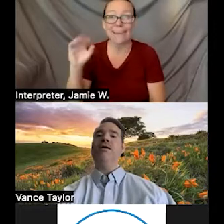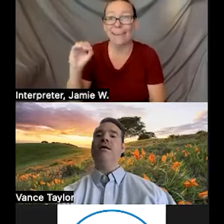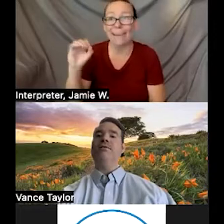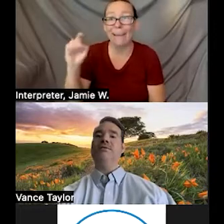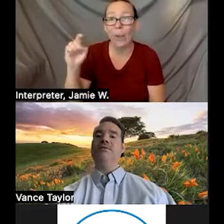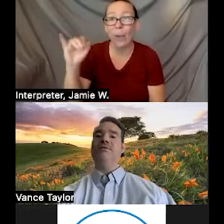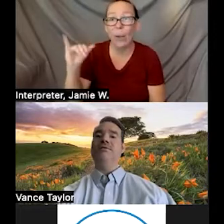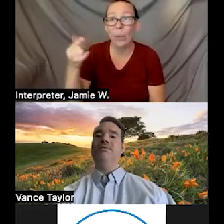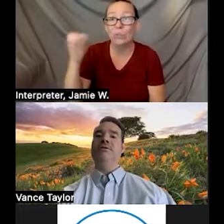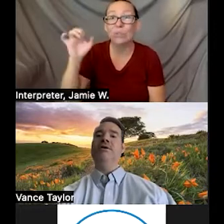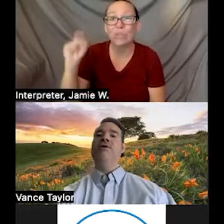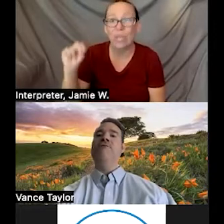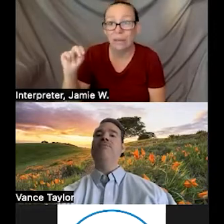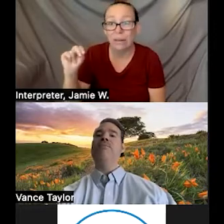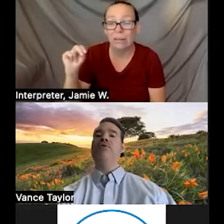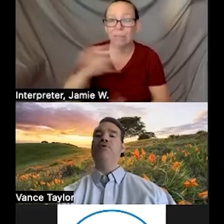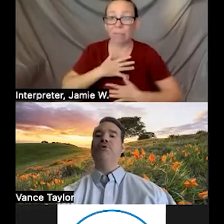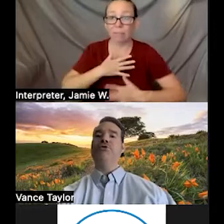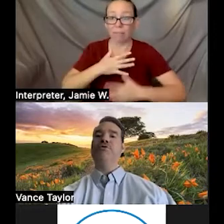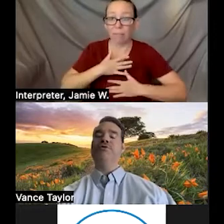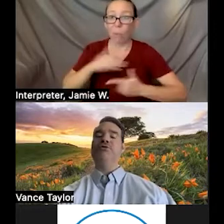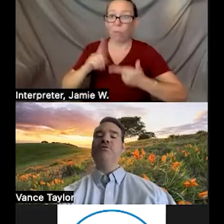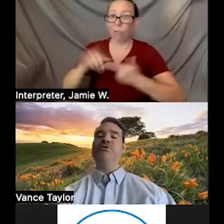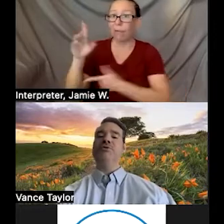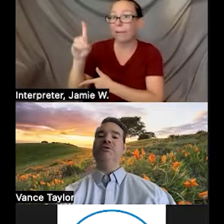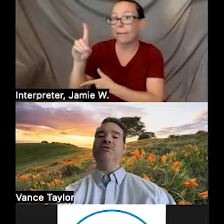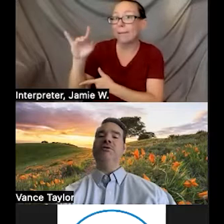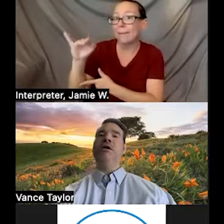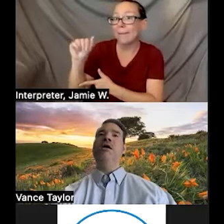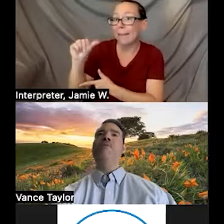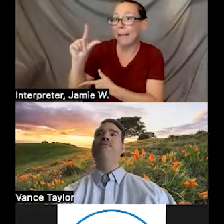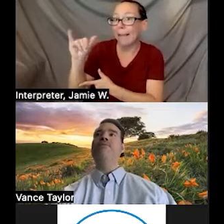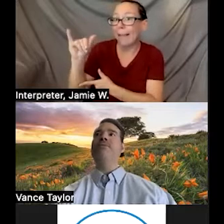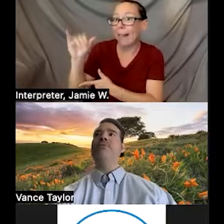or dialysis or other services and resources.